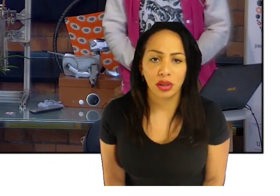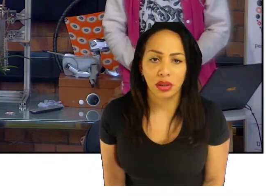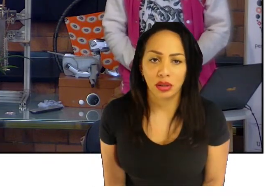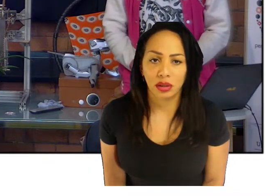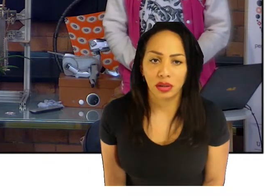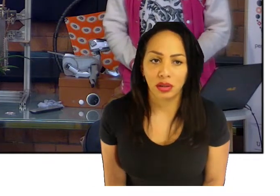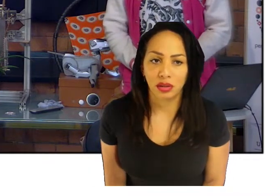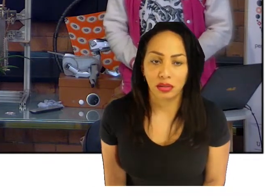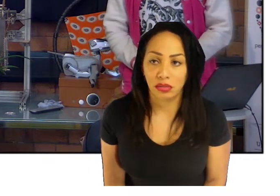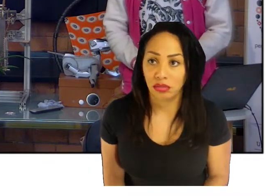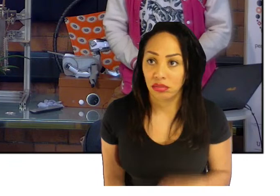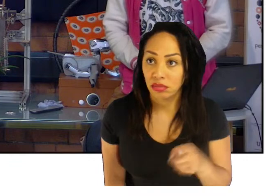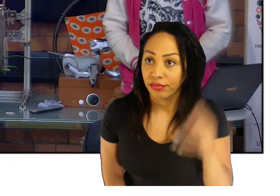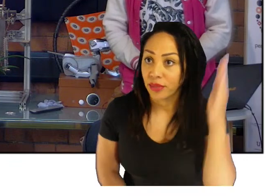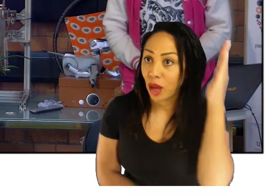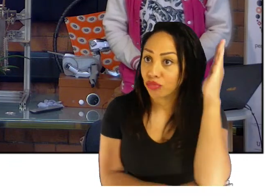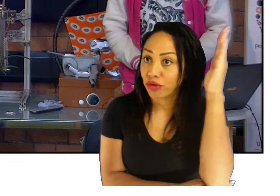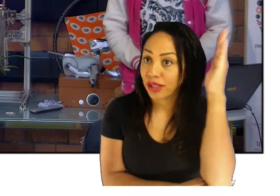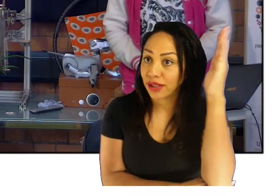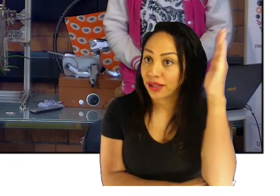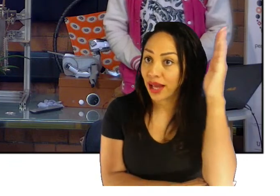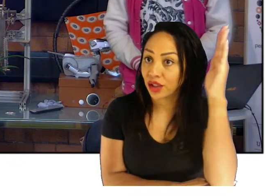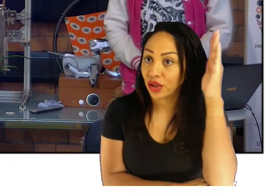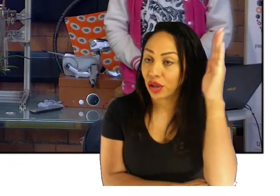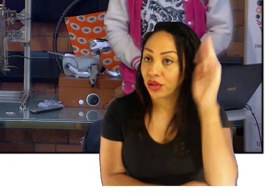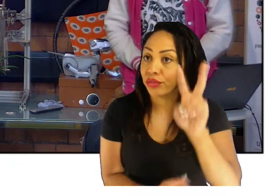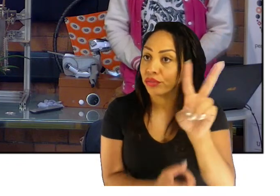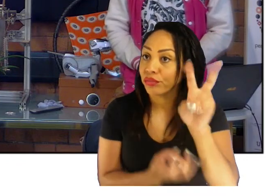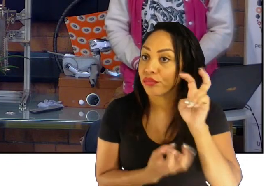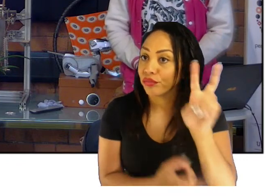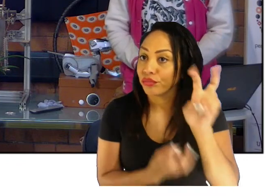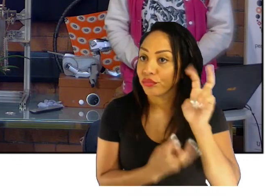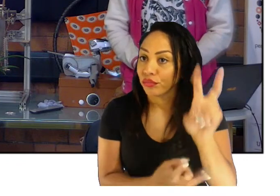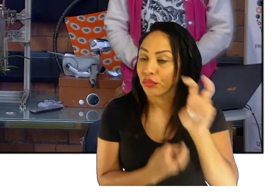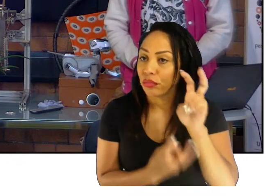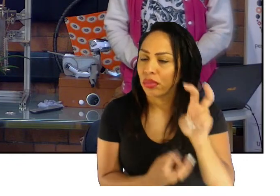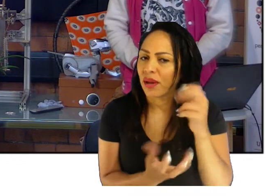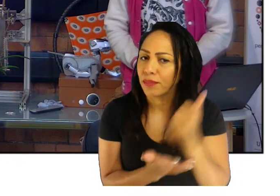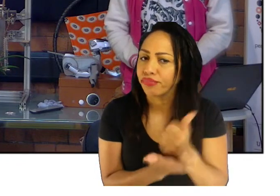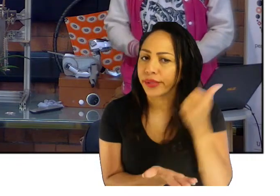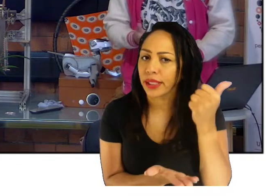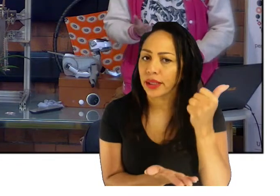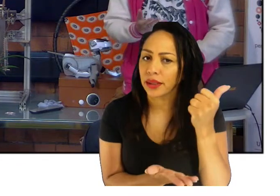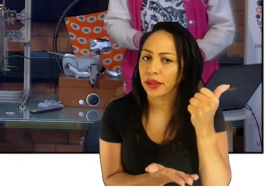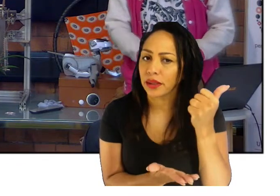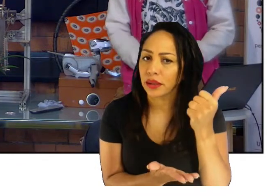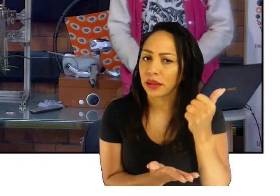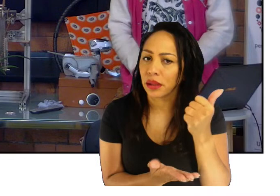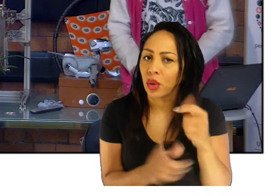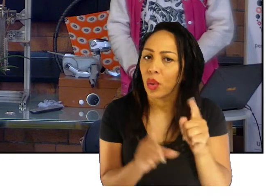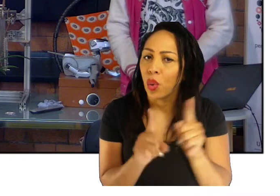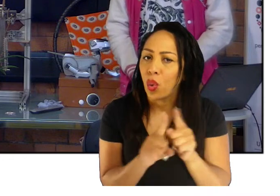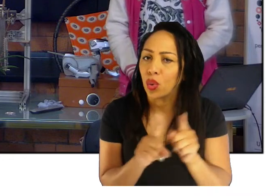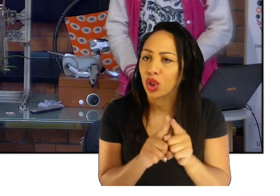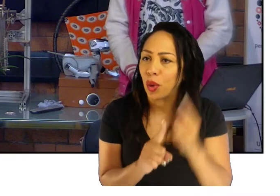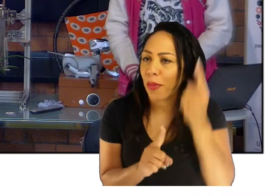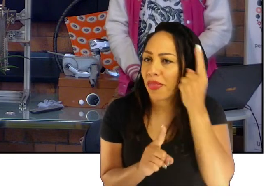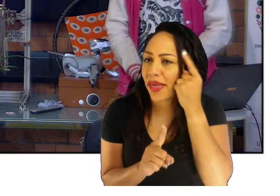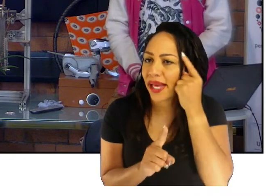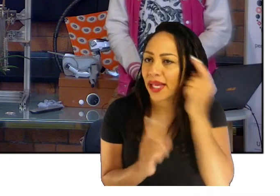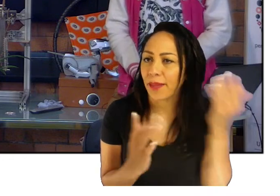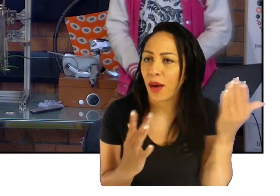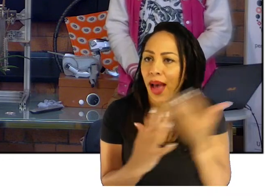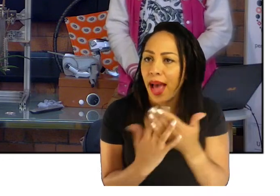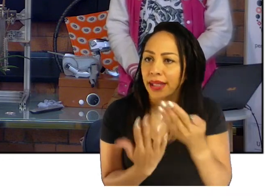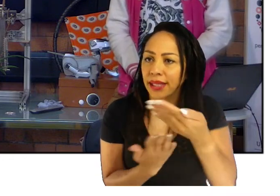hear your presentation today. And I was also thinking about access statements, and I've just